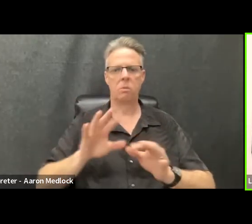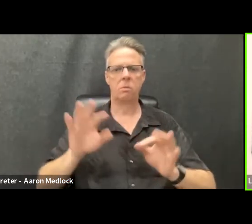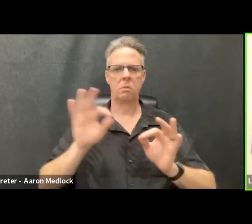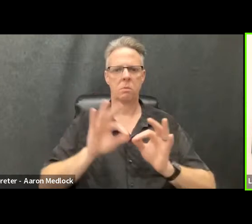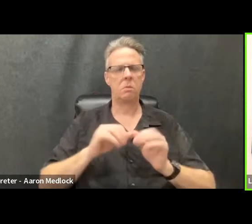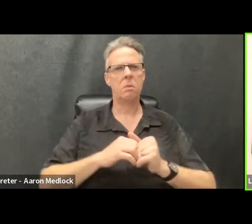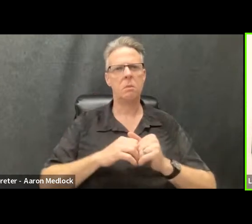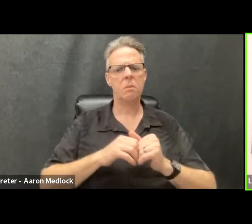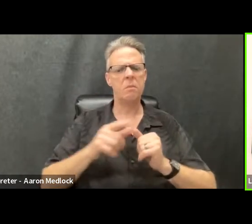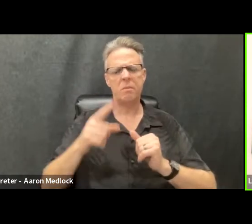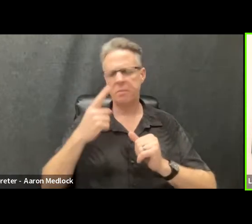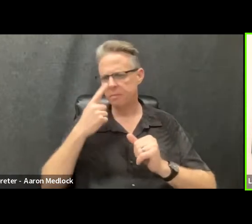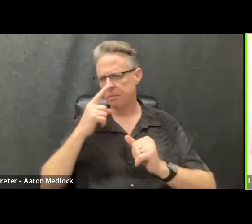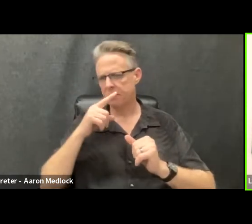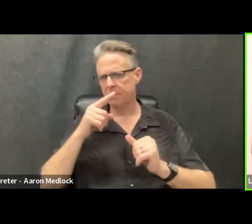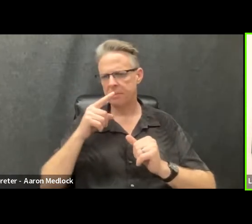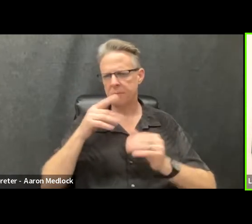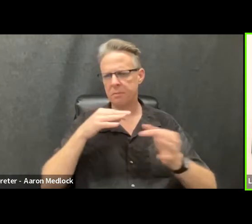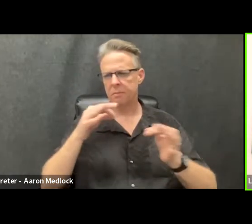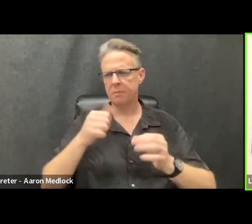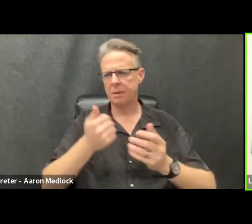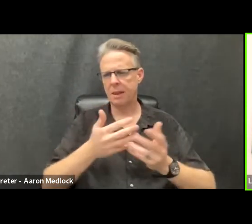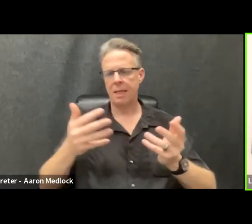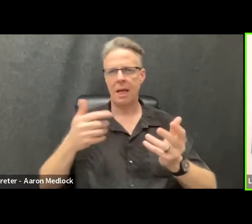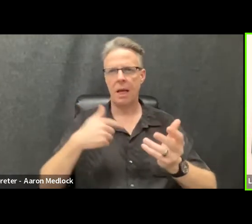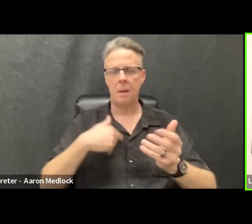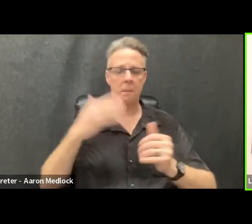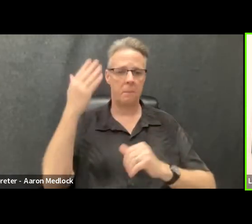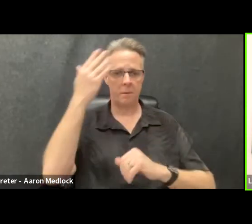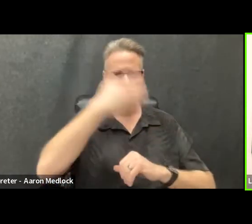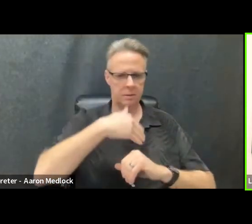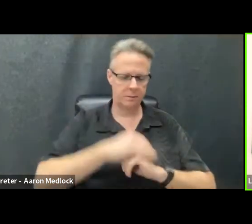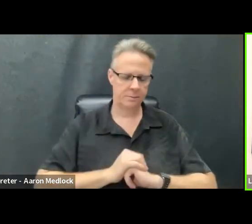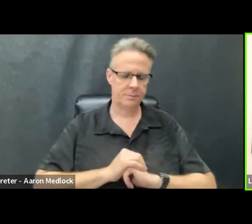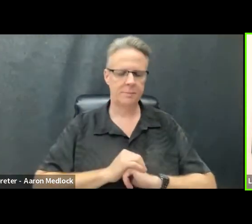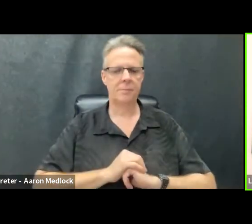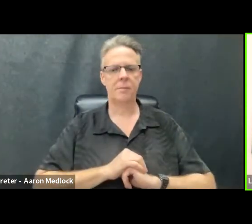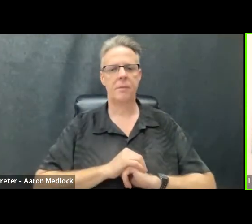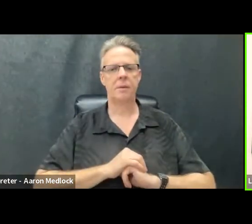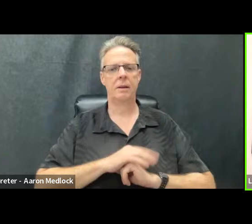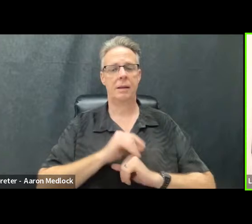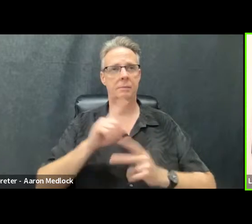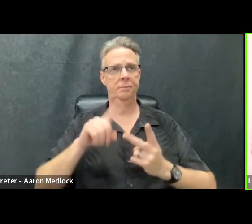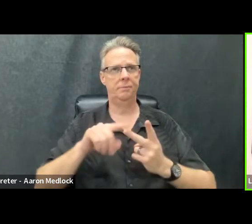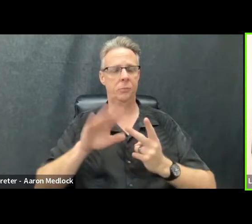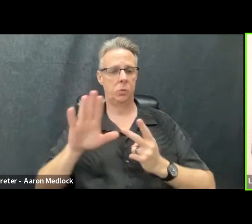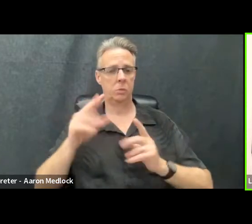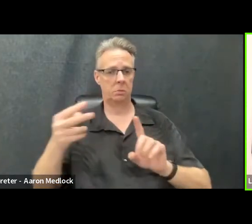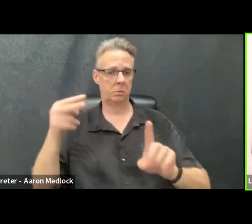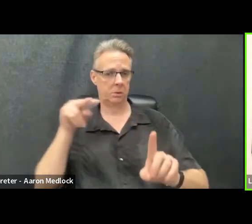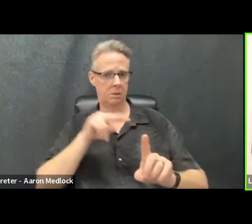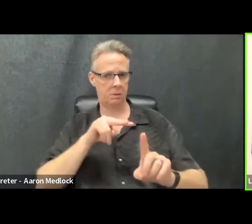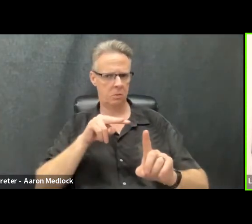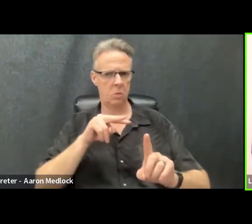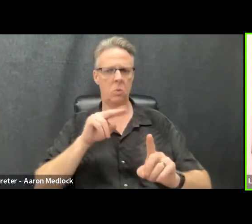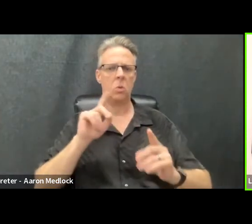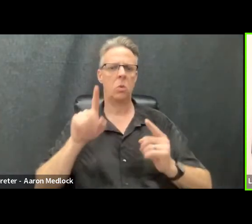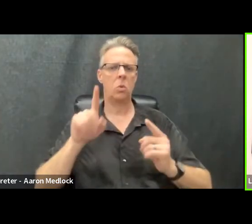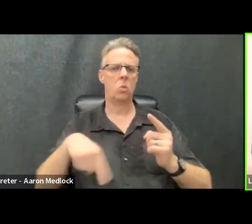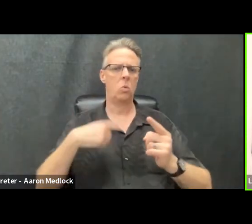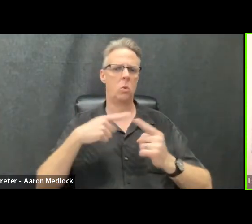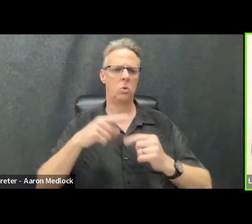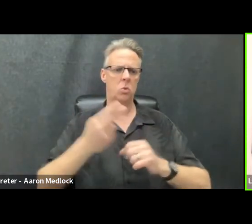but if you might address anything I'm overlooking there, but then also just from your perspective, like when do you use aux